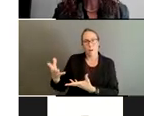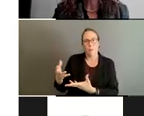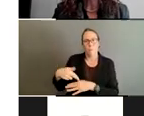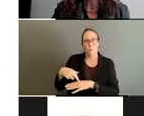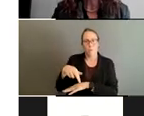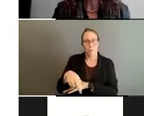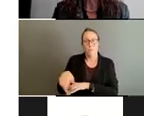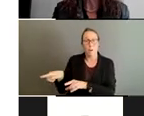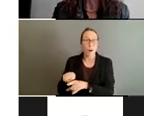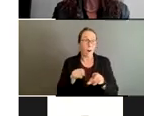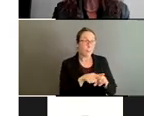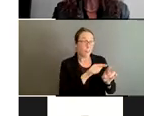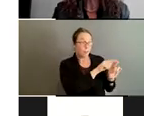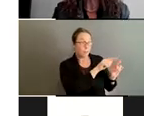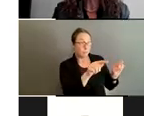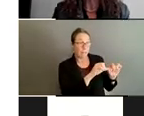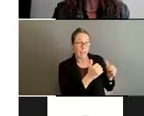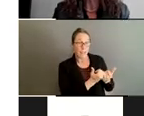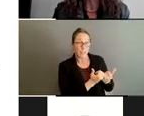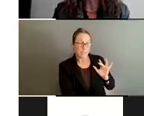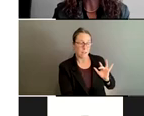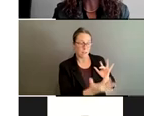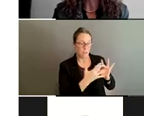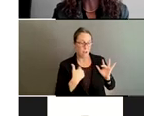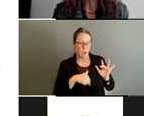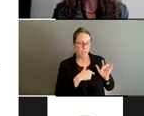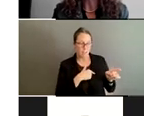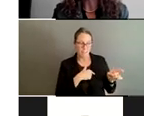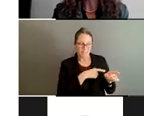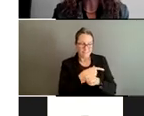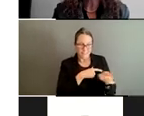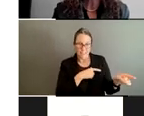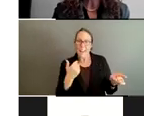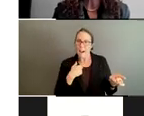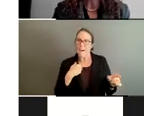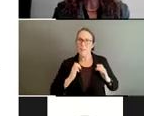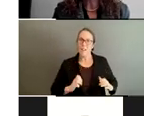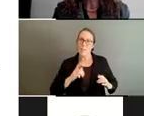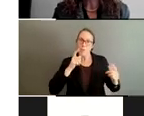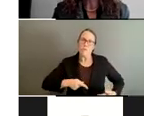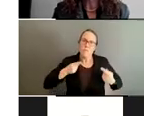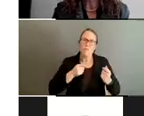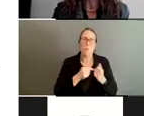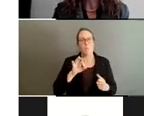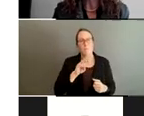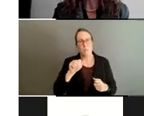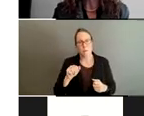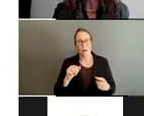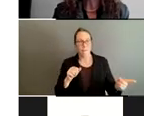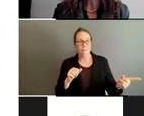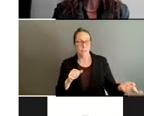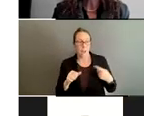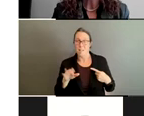to us for some of their clients that were having a challenge with the FEMA process and asking if we could provide them some